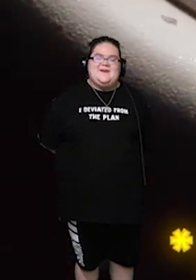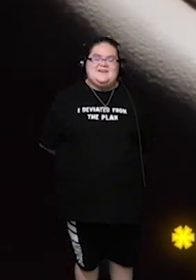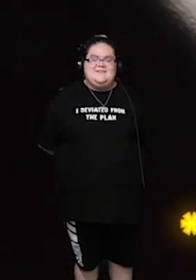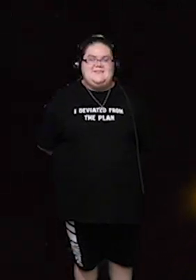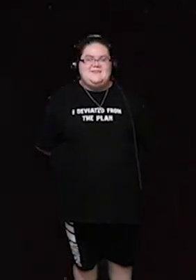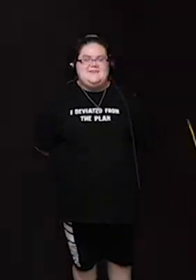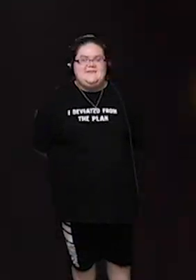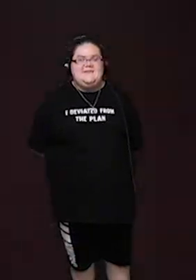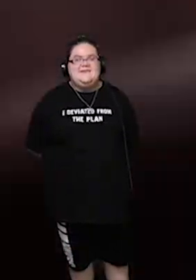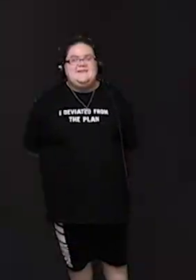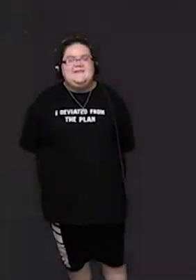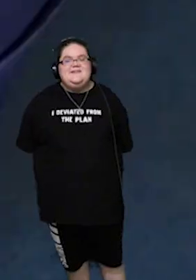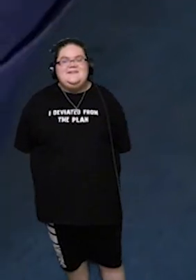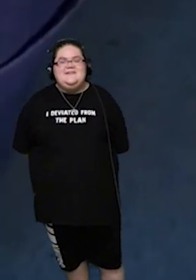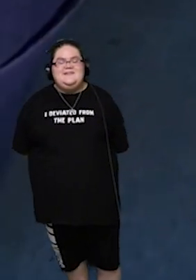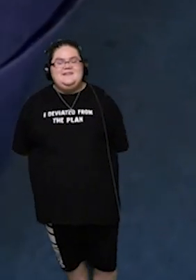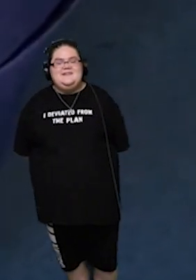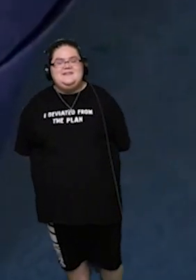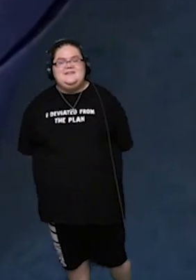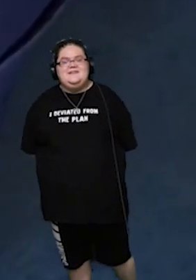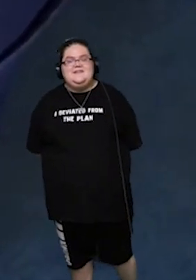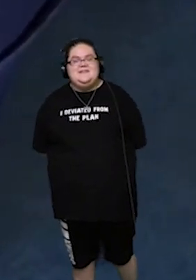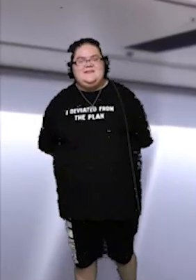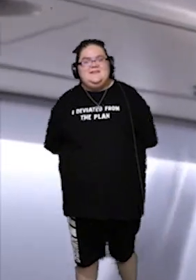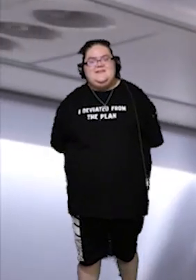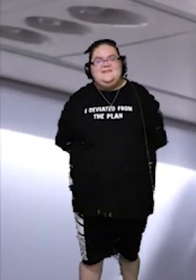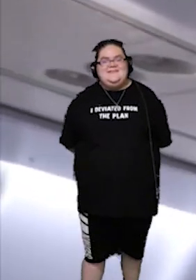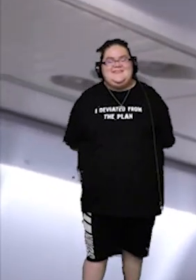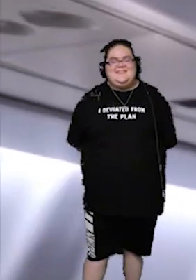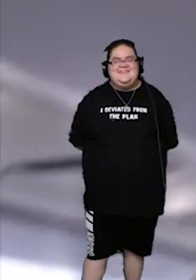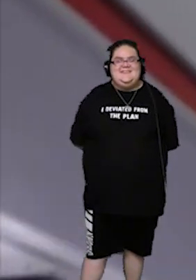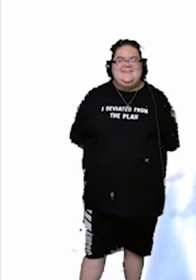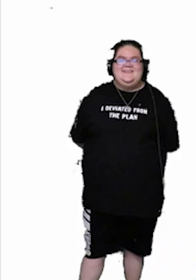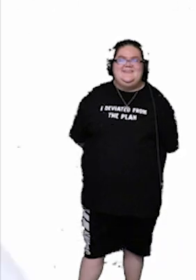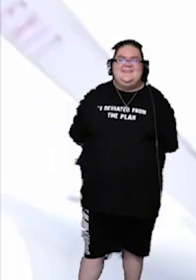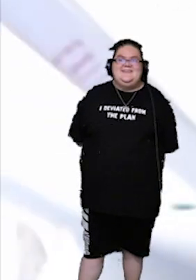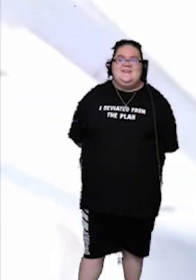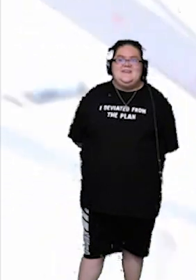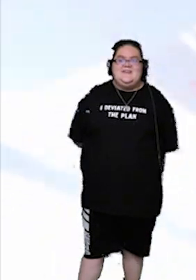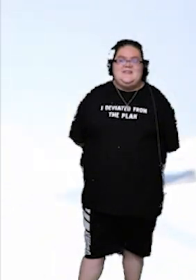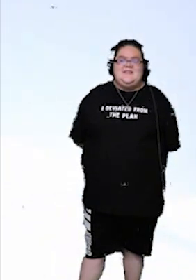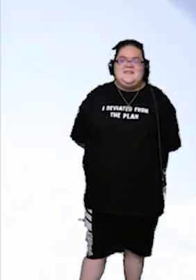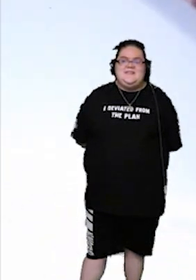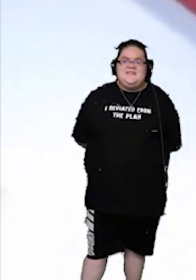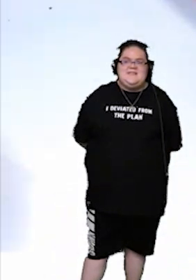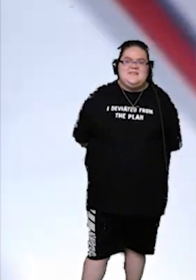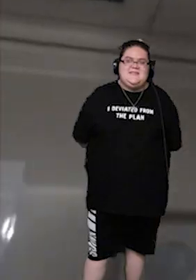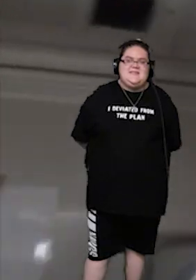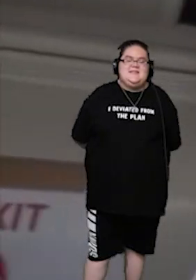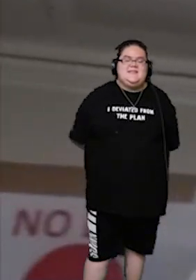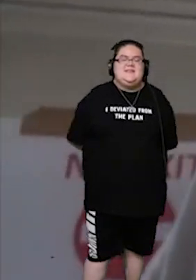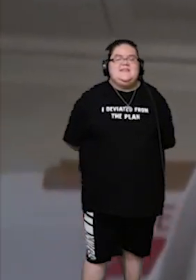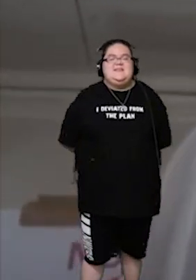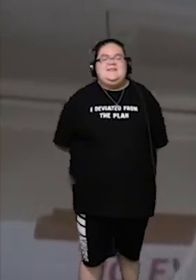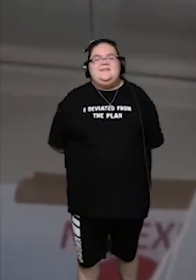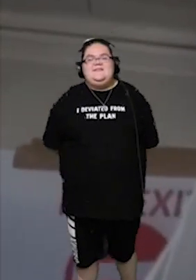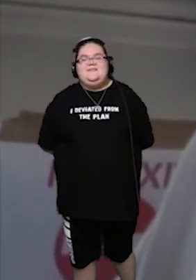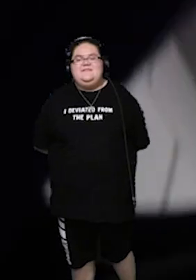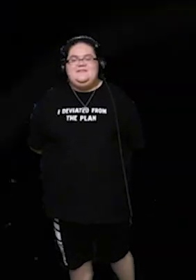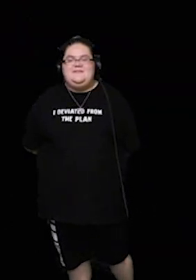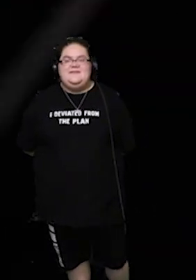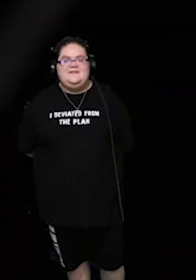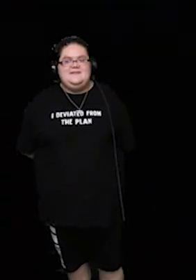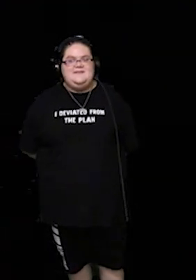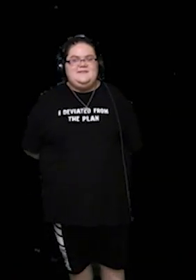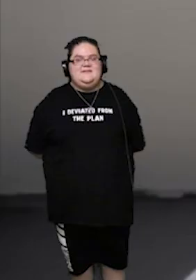chat for the bugs. Like, fuck, how do I get out? And it was like, ah, you dumb fucks. God, I actually stink of poo. Is Vic going to be in one of these things again? Winnie Wickstar!